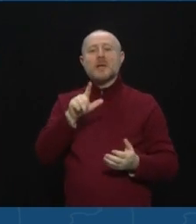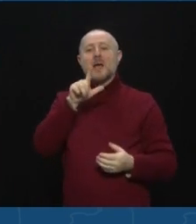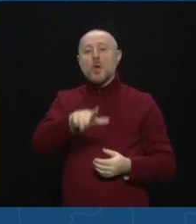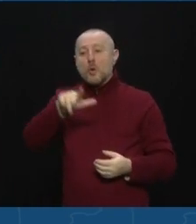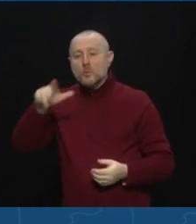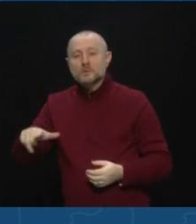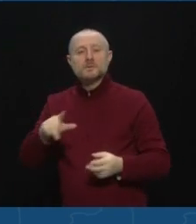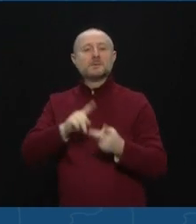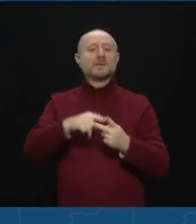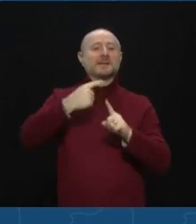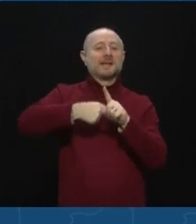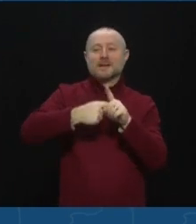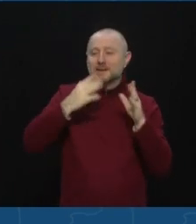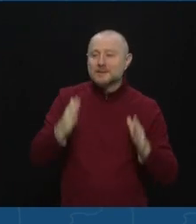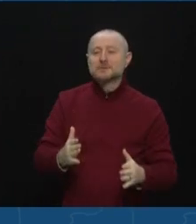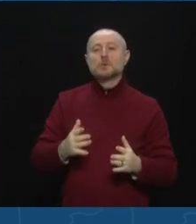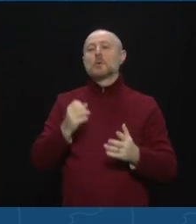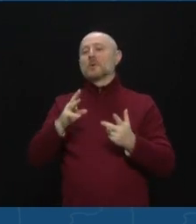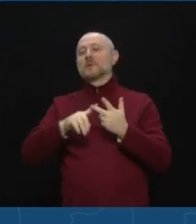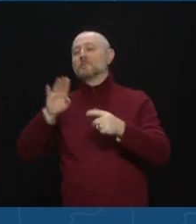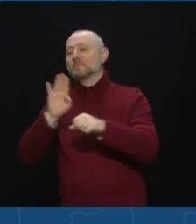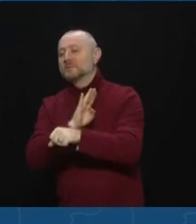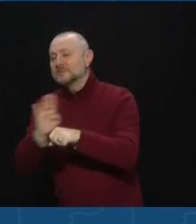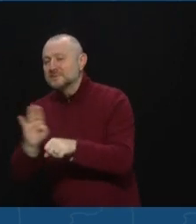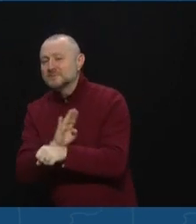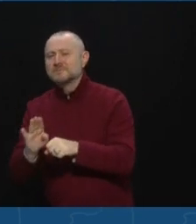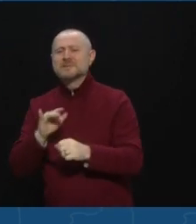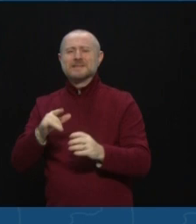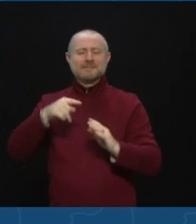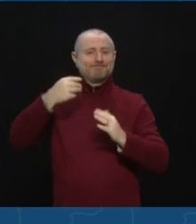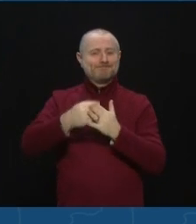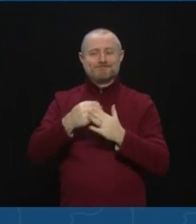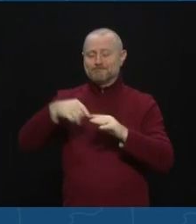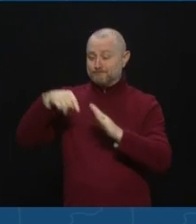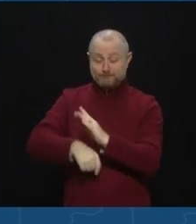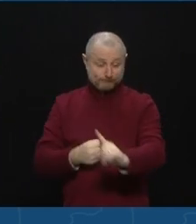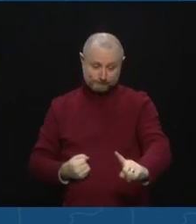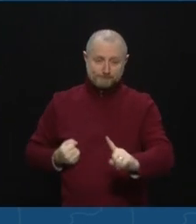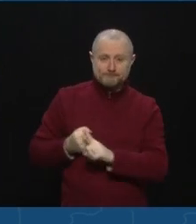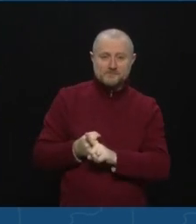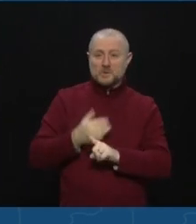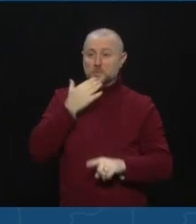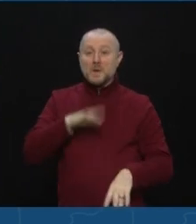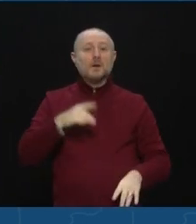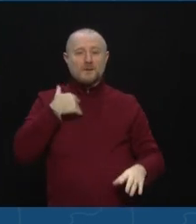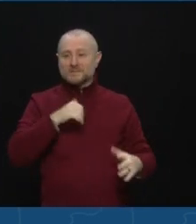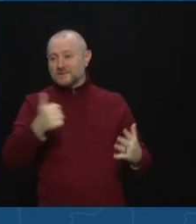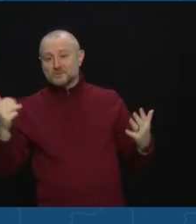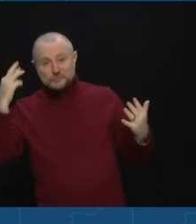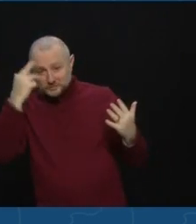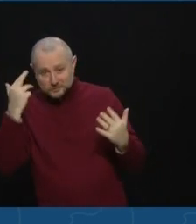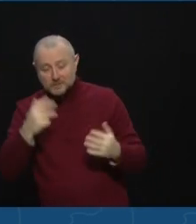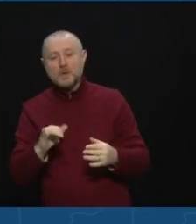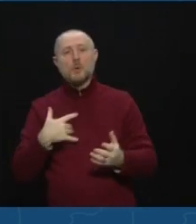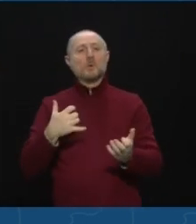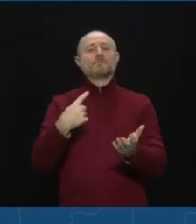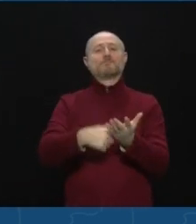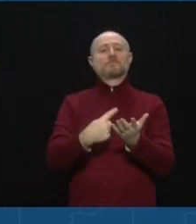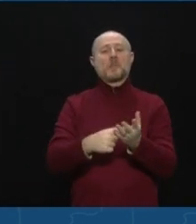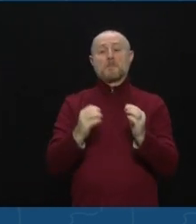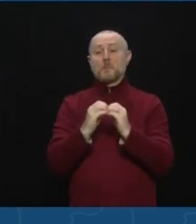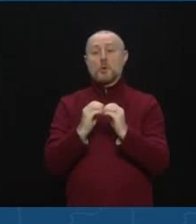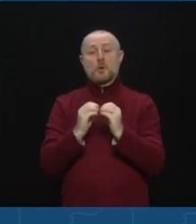or the hardest hurt industries and workers, or for other purposes. Now, let's talk about putting more money back into